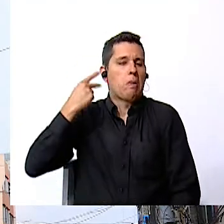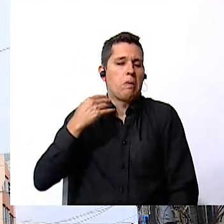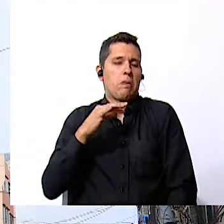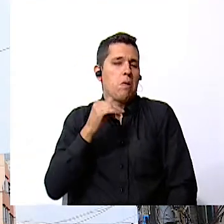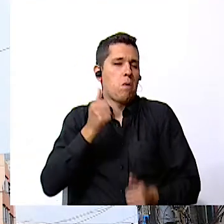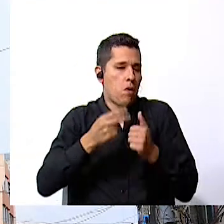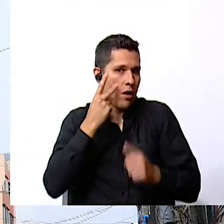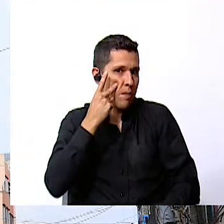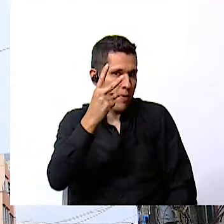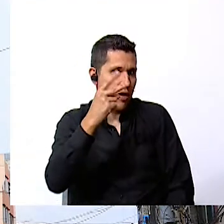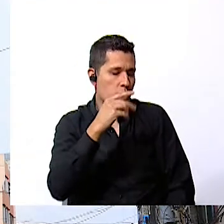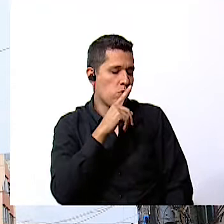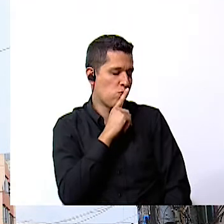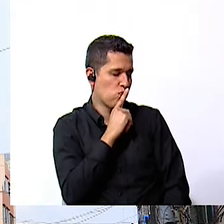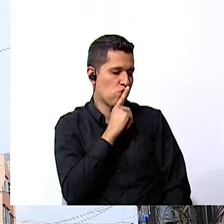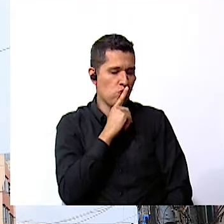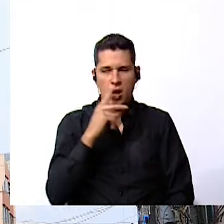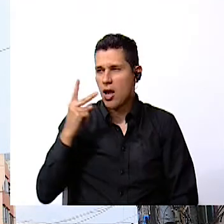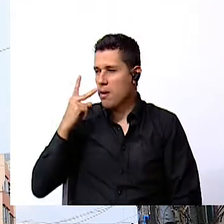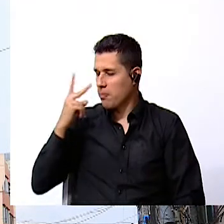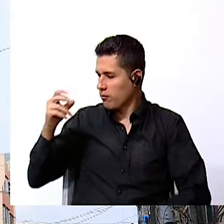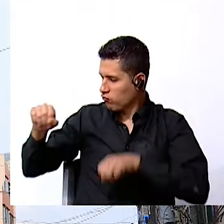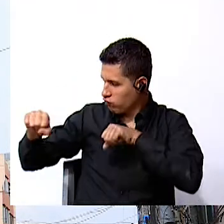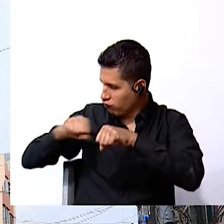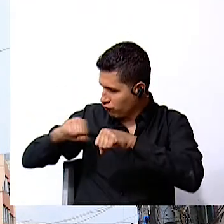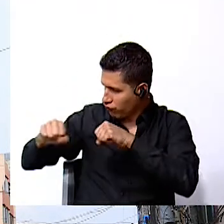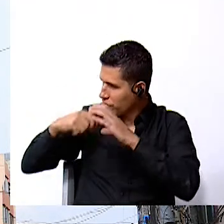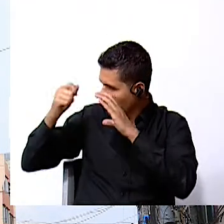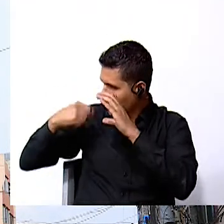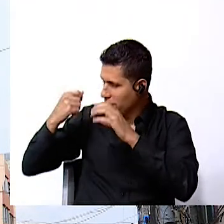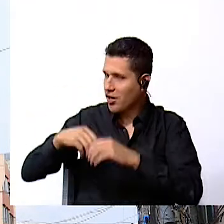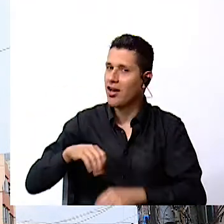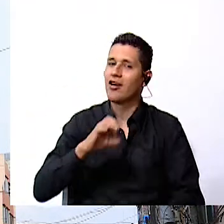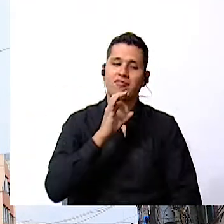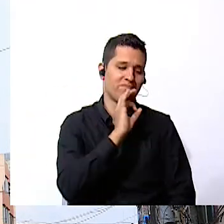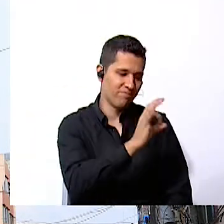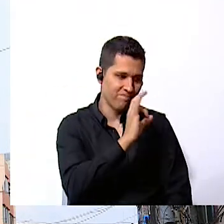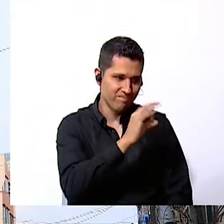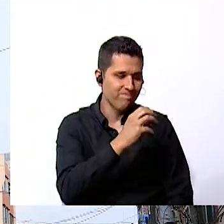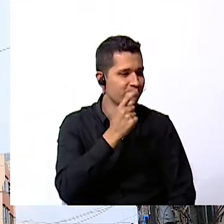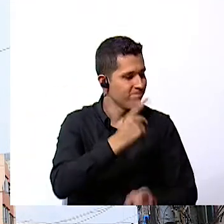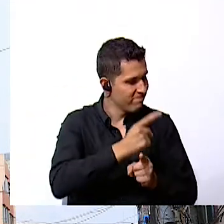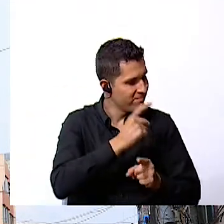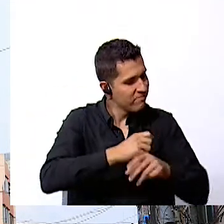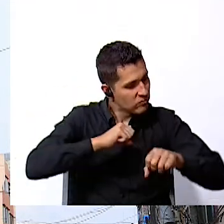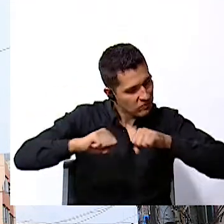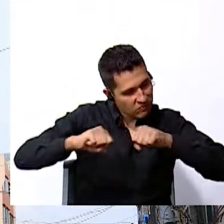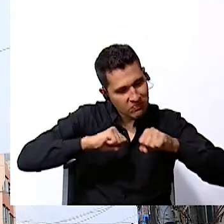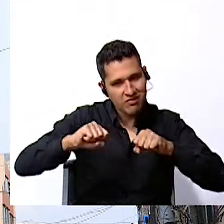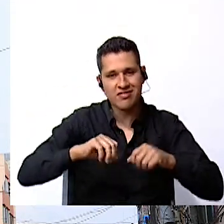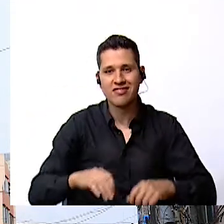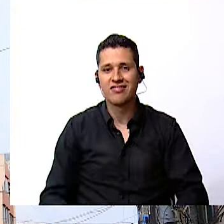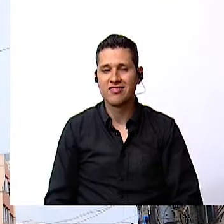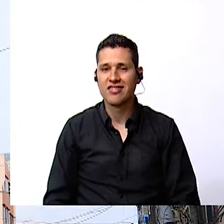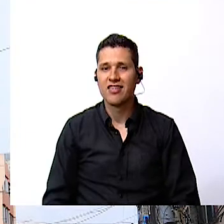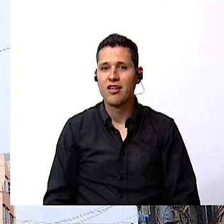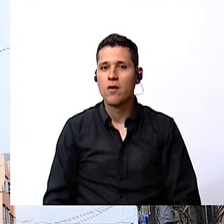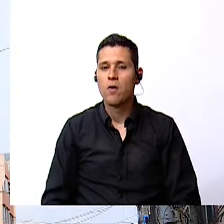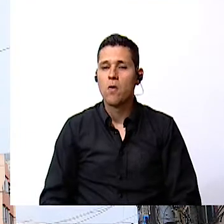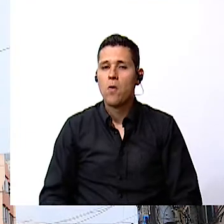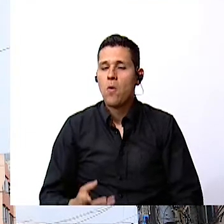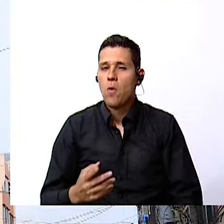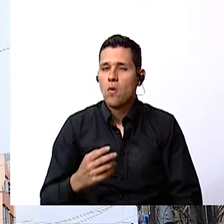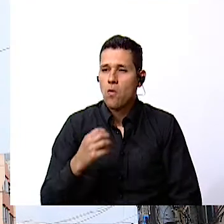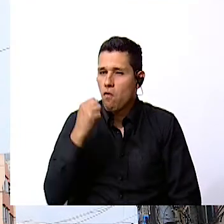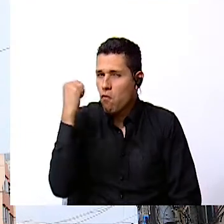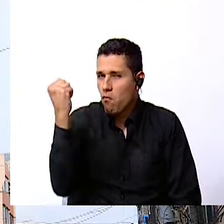It was about an earthquake. Very good, an earthquake. Good. How strong was